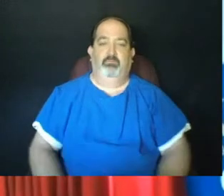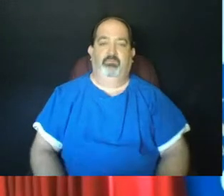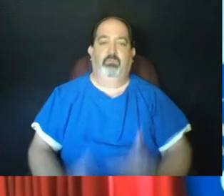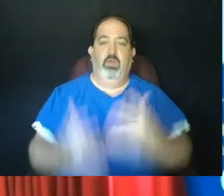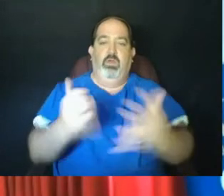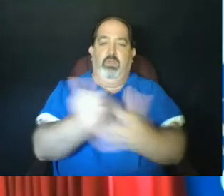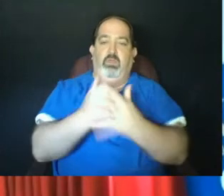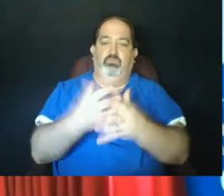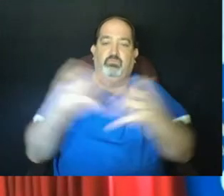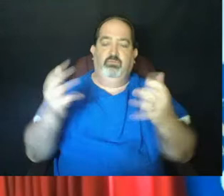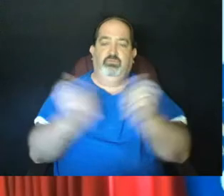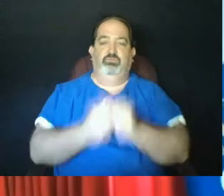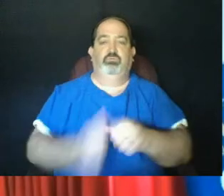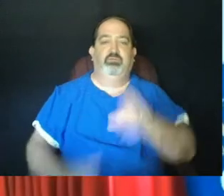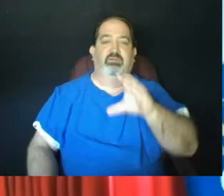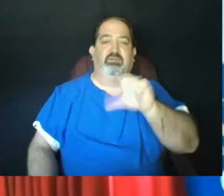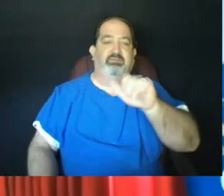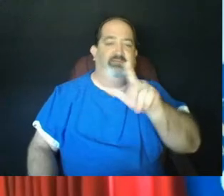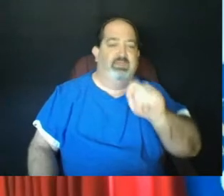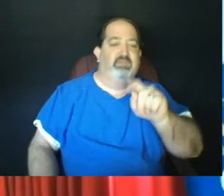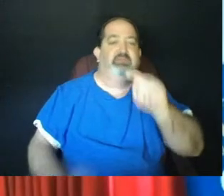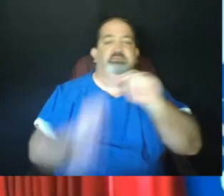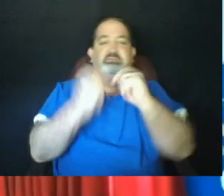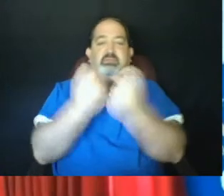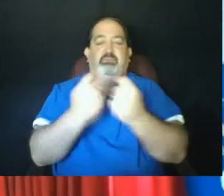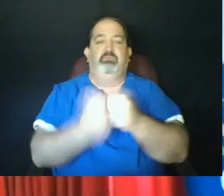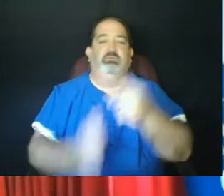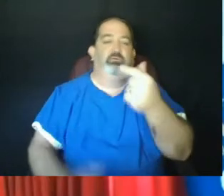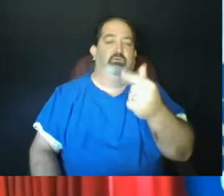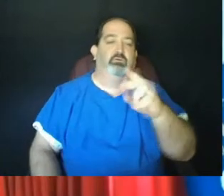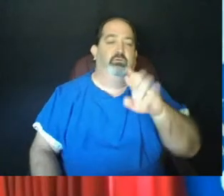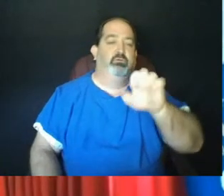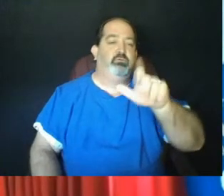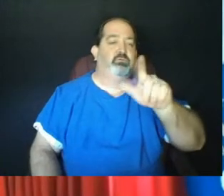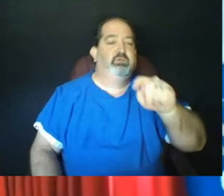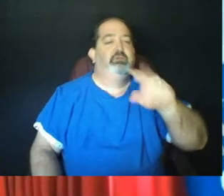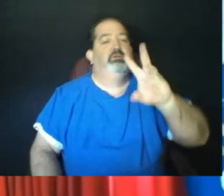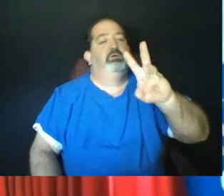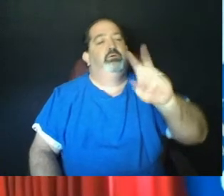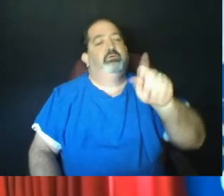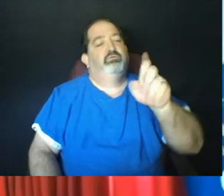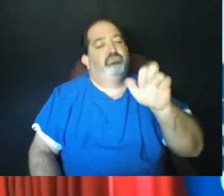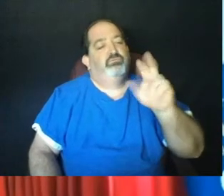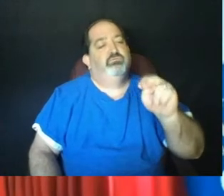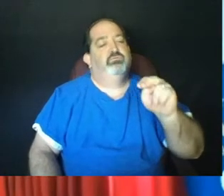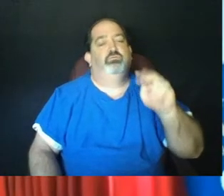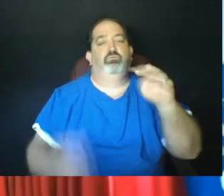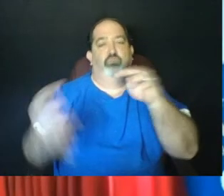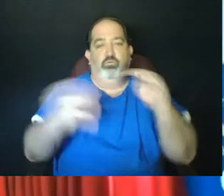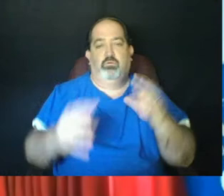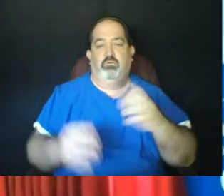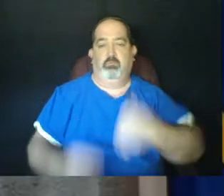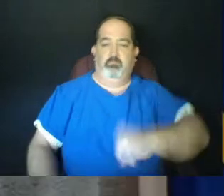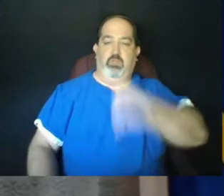the help she's done with the cast teams of Great Western War. I could not be more pleased and more proud of her to give her this.